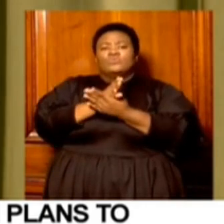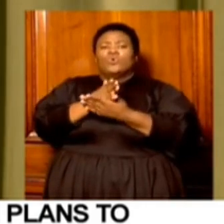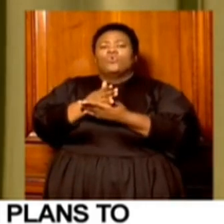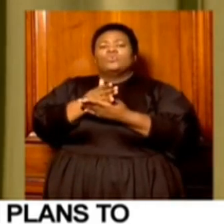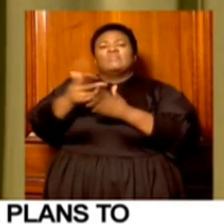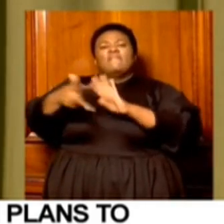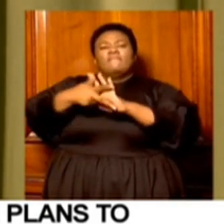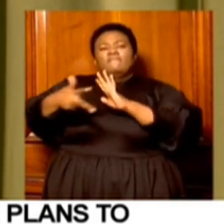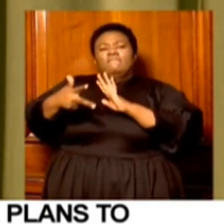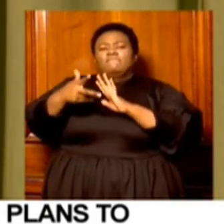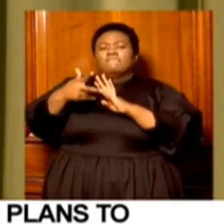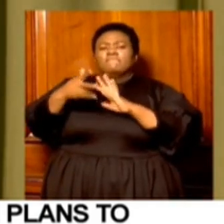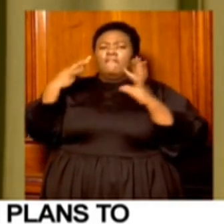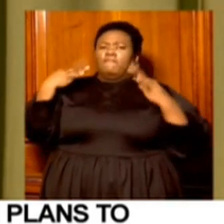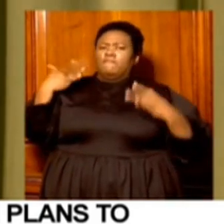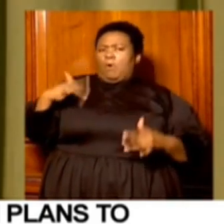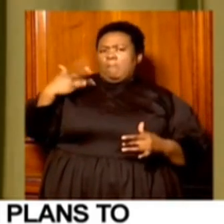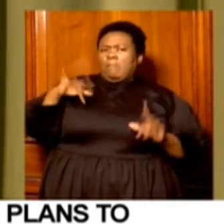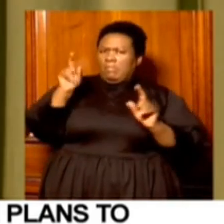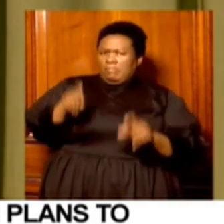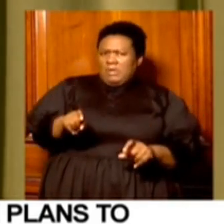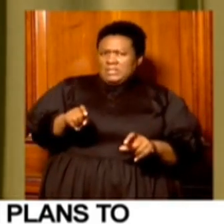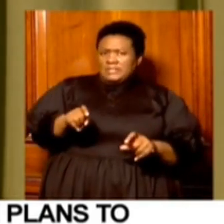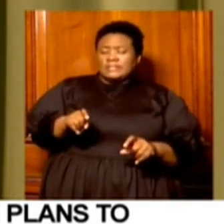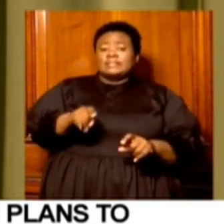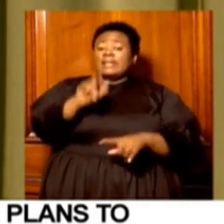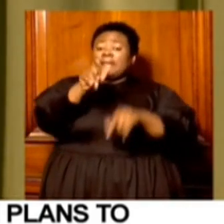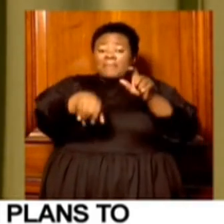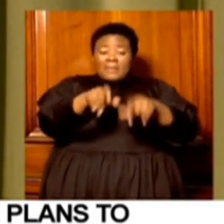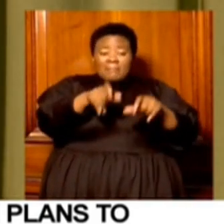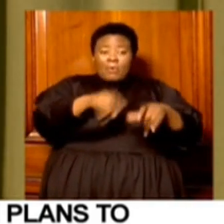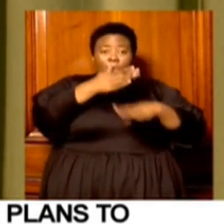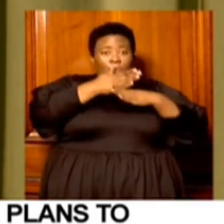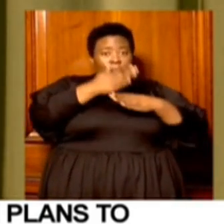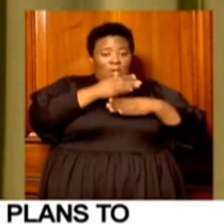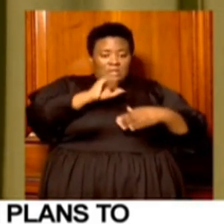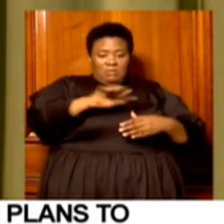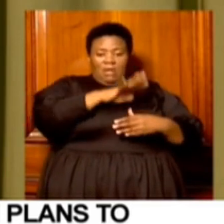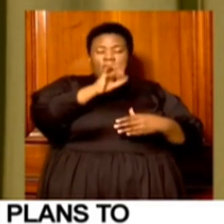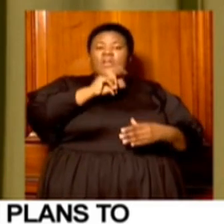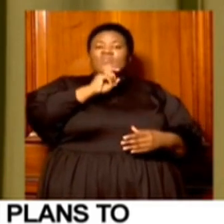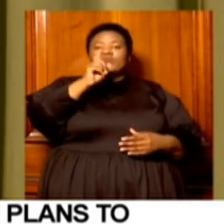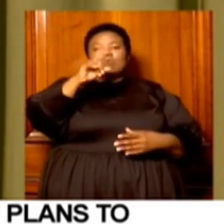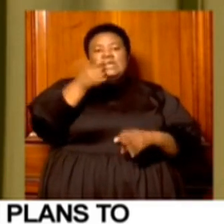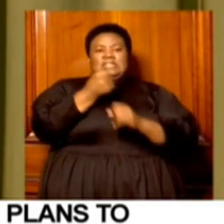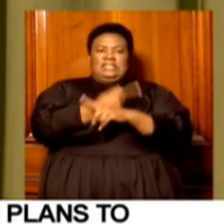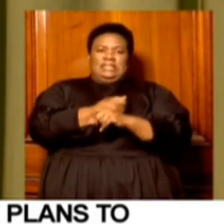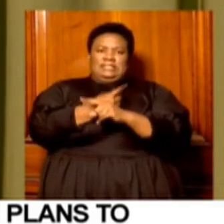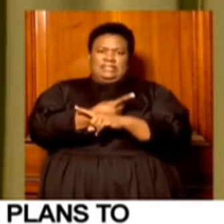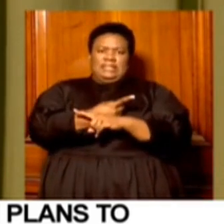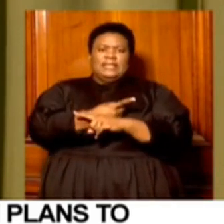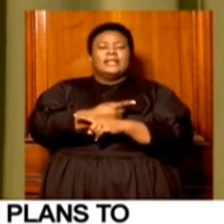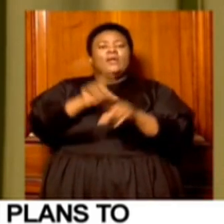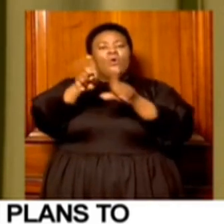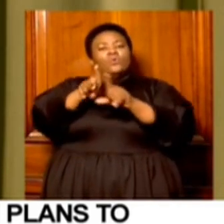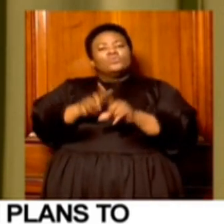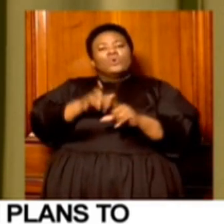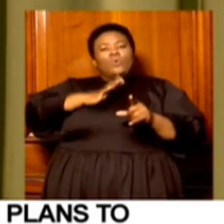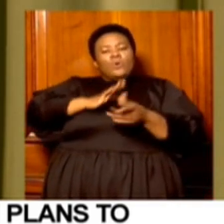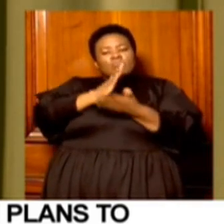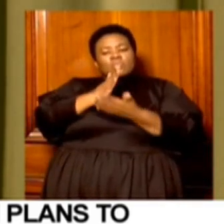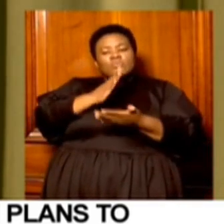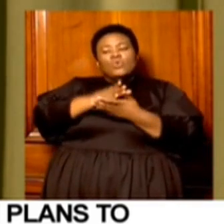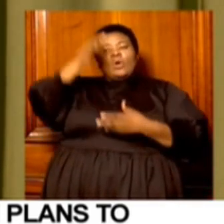country, can also be supported by state intervention, but at the same